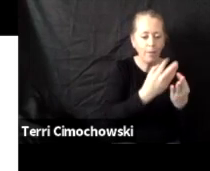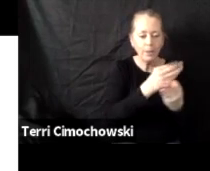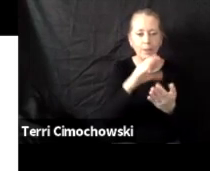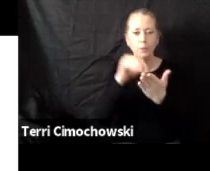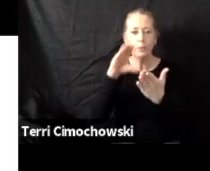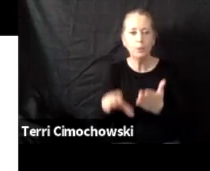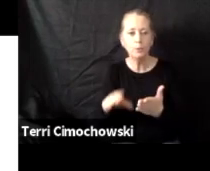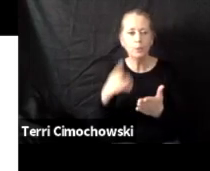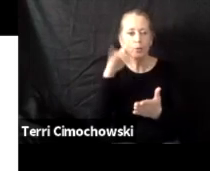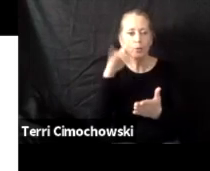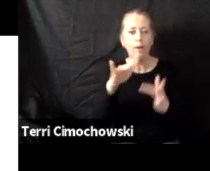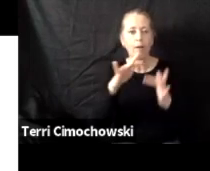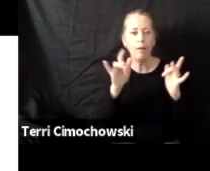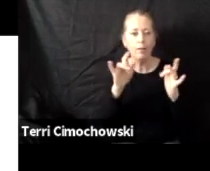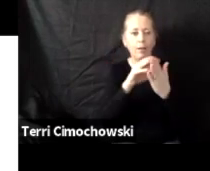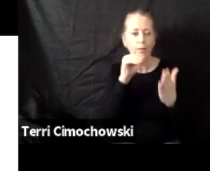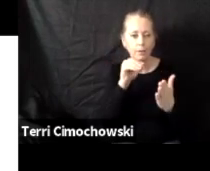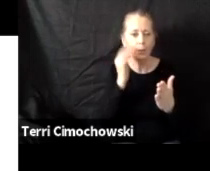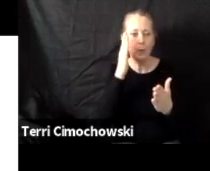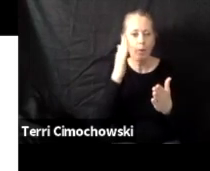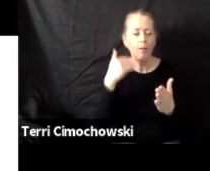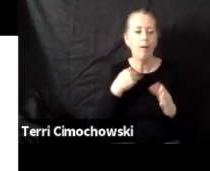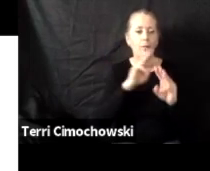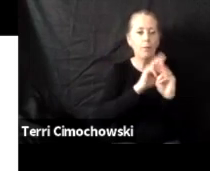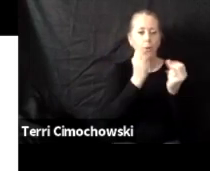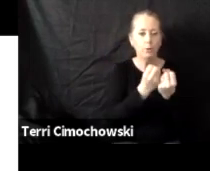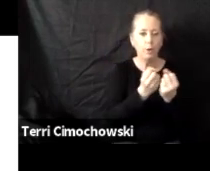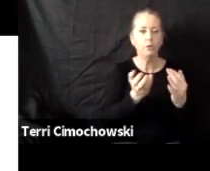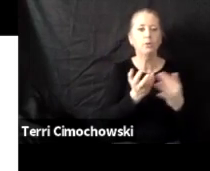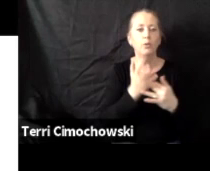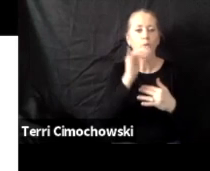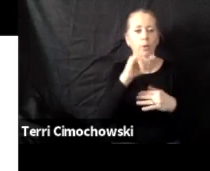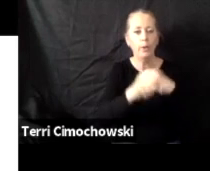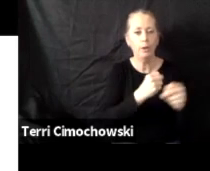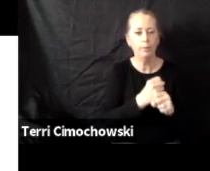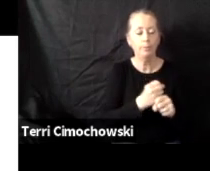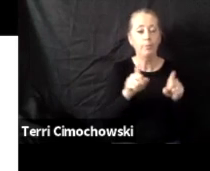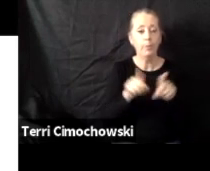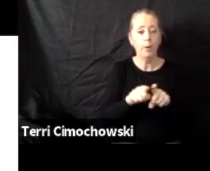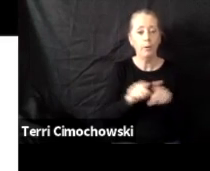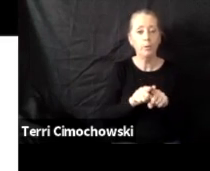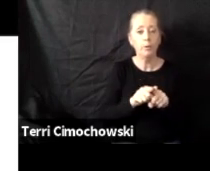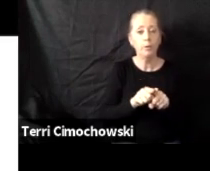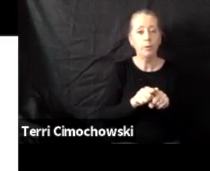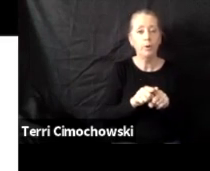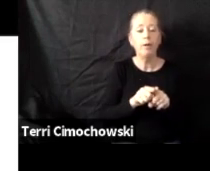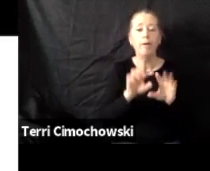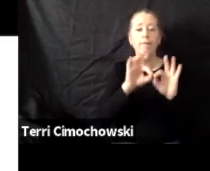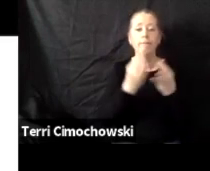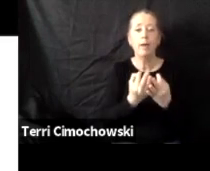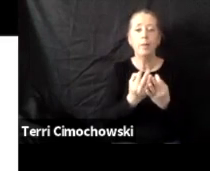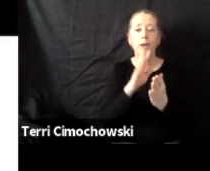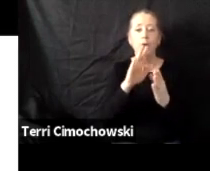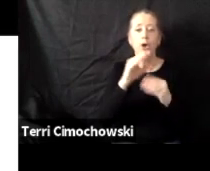online learning environment? So there will be a series of workshops throughout the year. We're also going to offer family office hours. So these